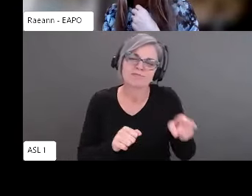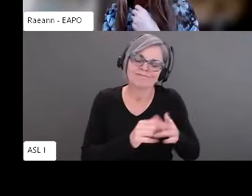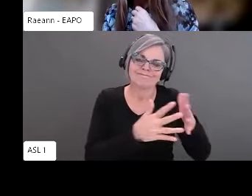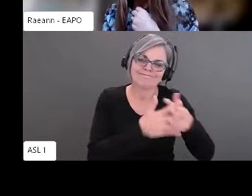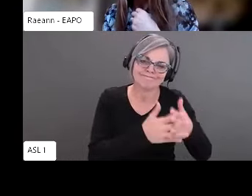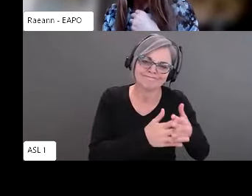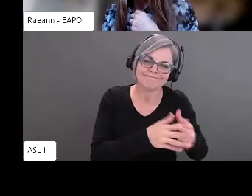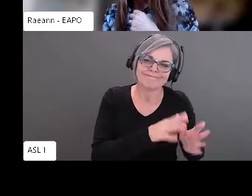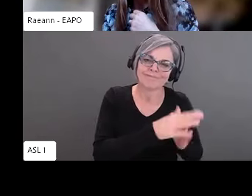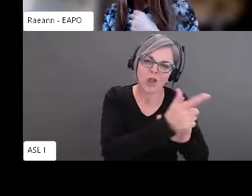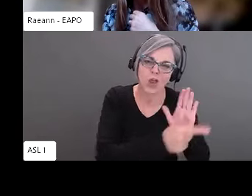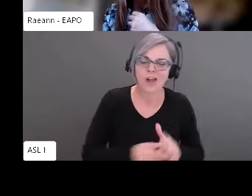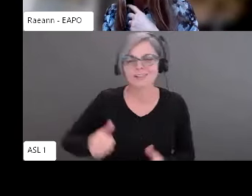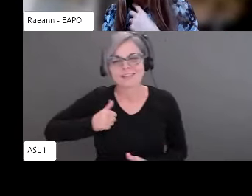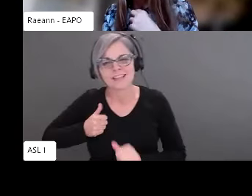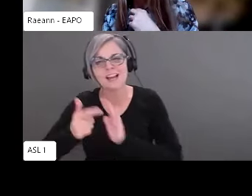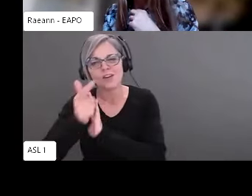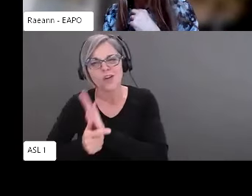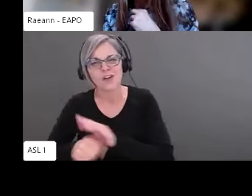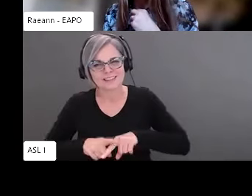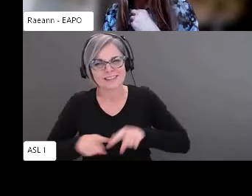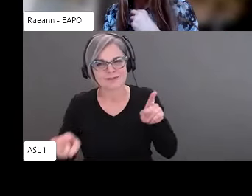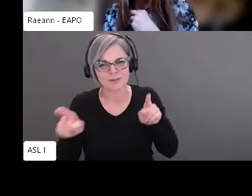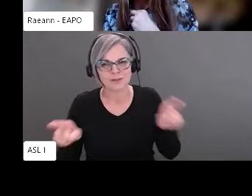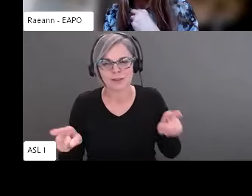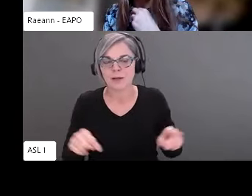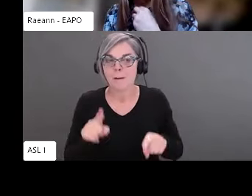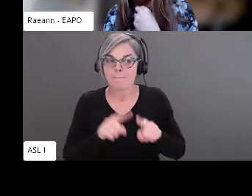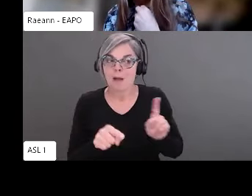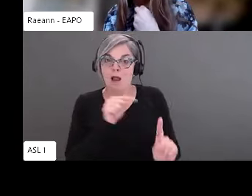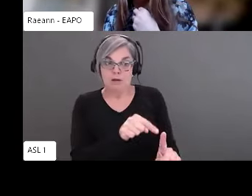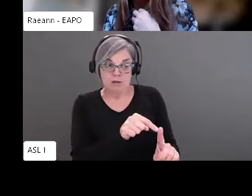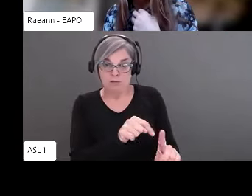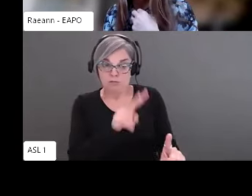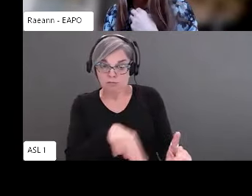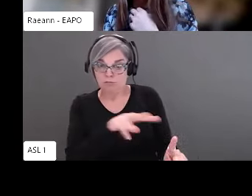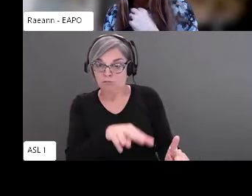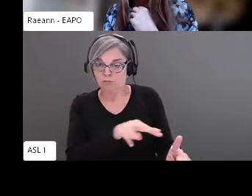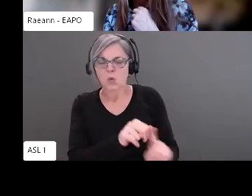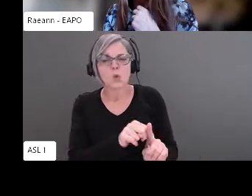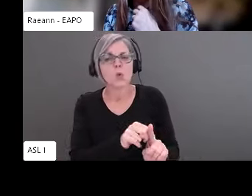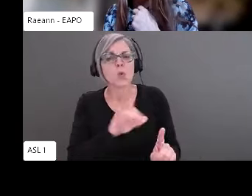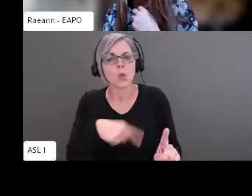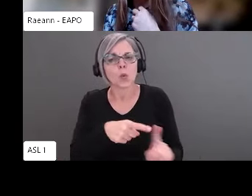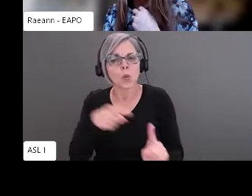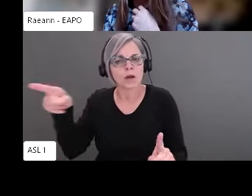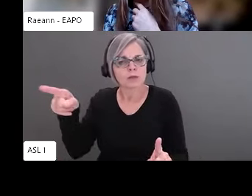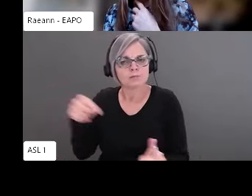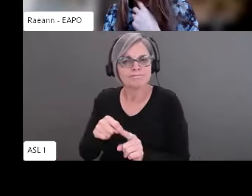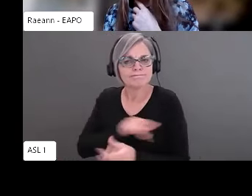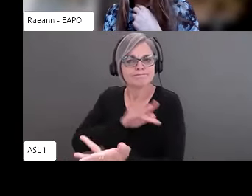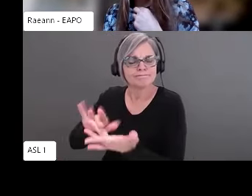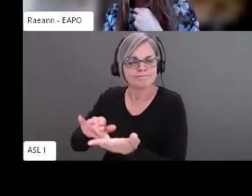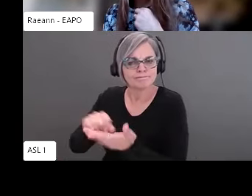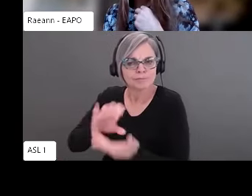here. But when do you involve police? Is after they disclose, or do you have to get consent, or how does that